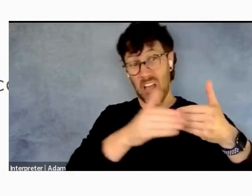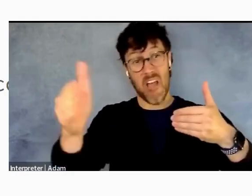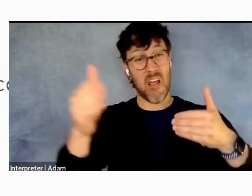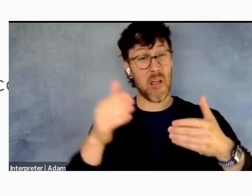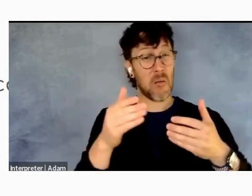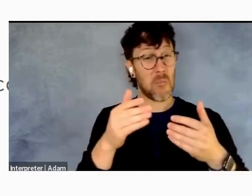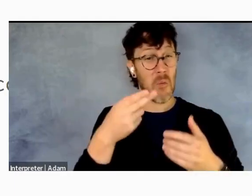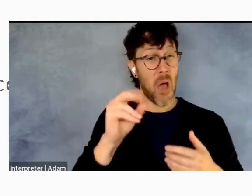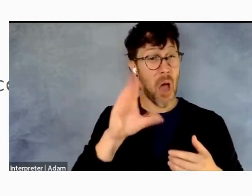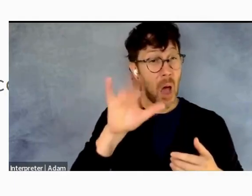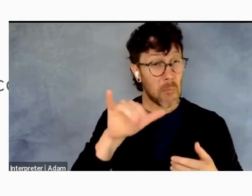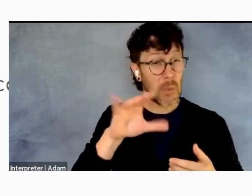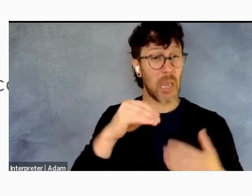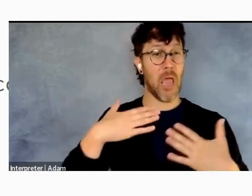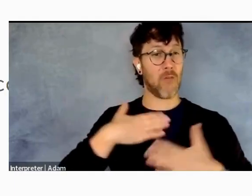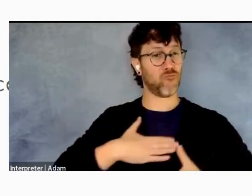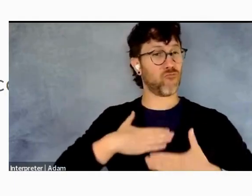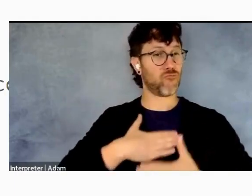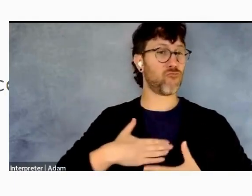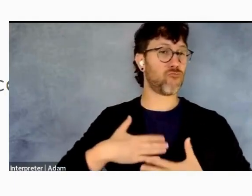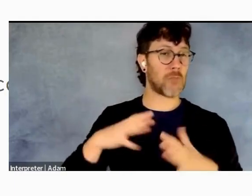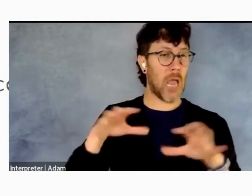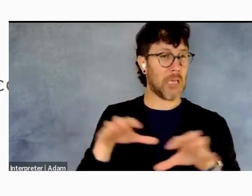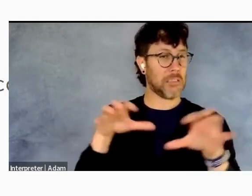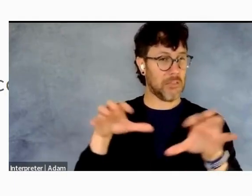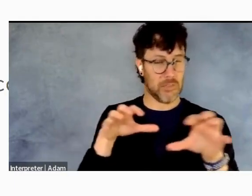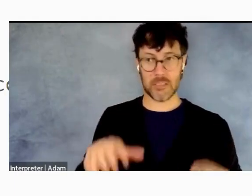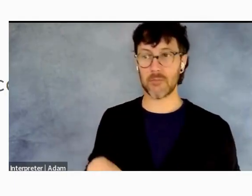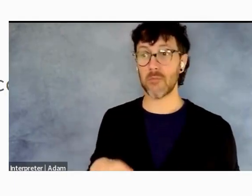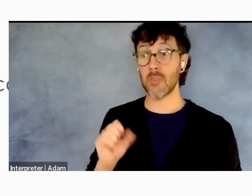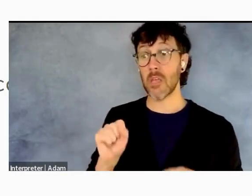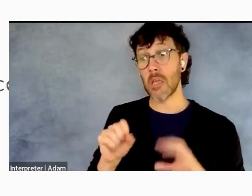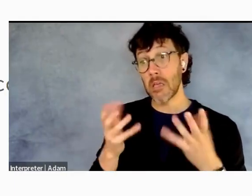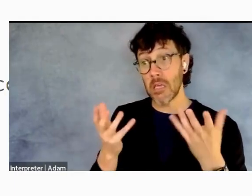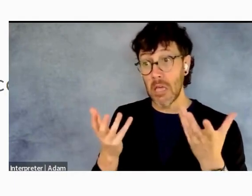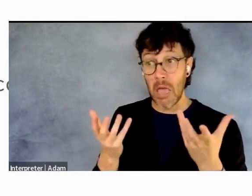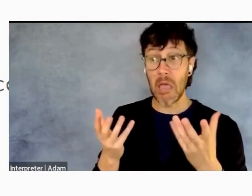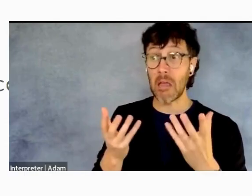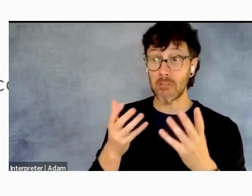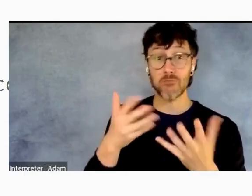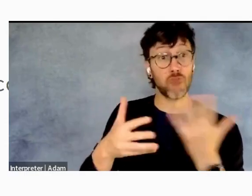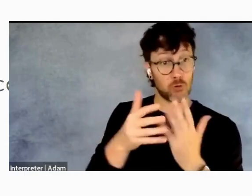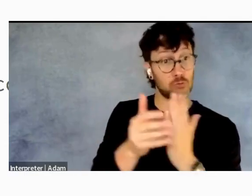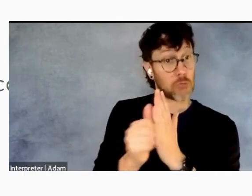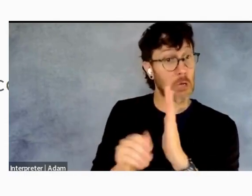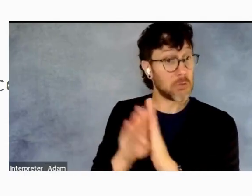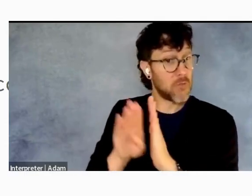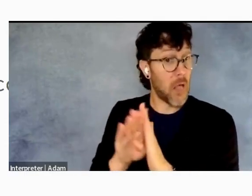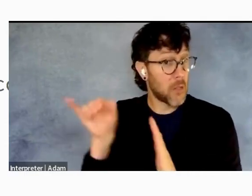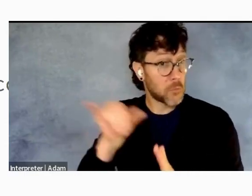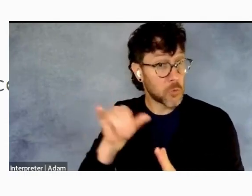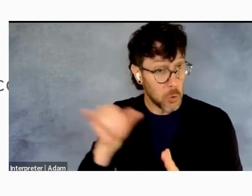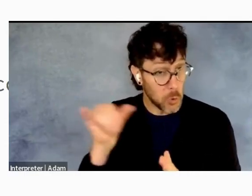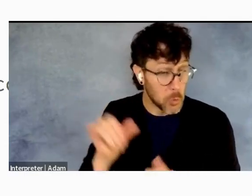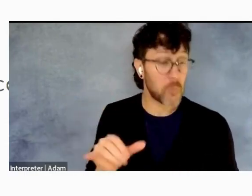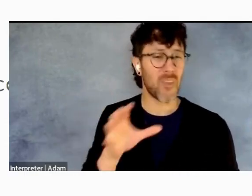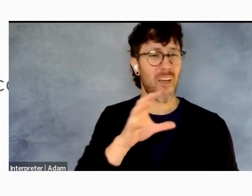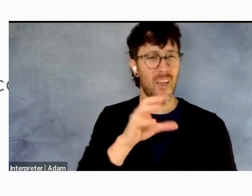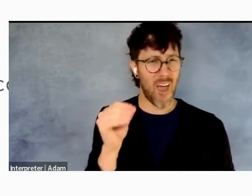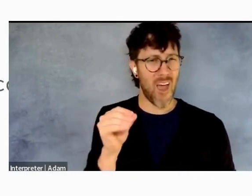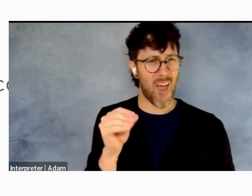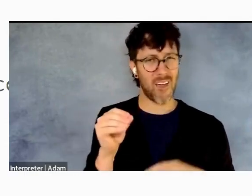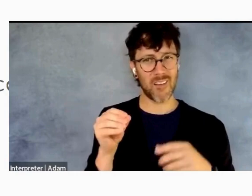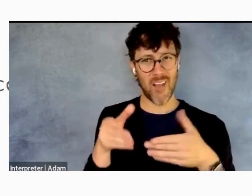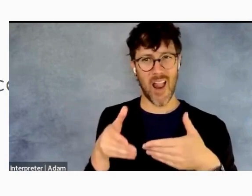also be helpful for teaching social skills and that increasing that social skill development, as well as allowing your child to